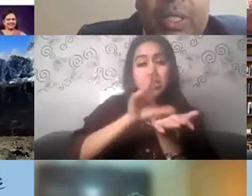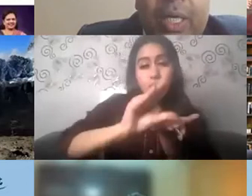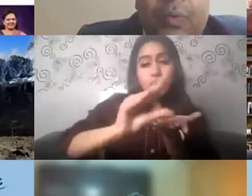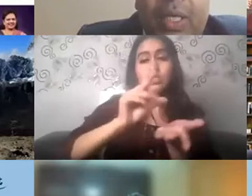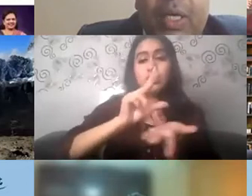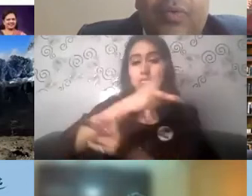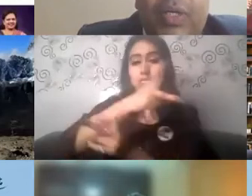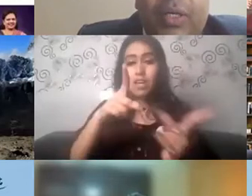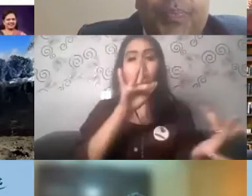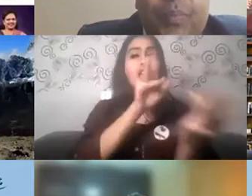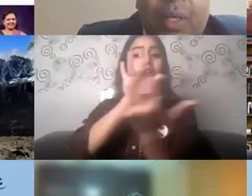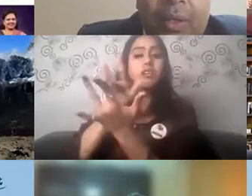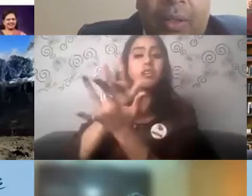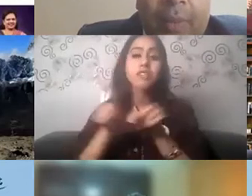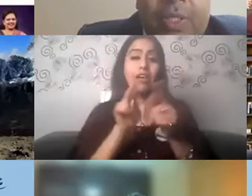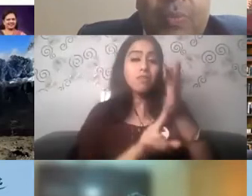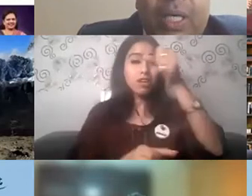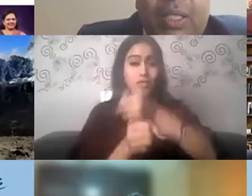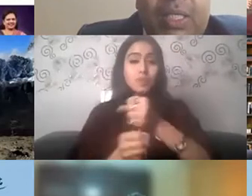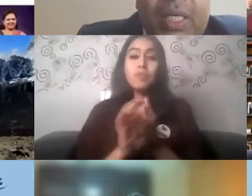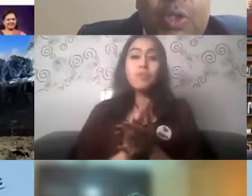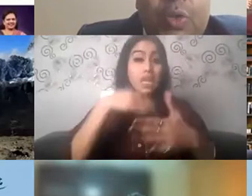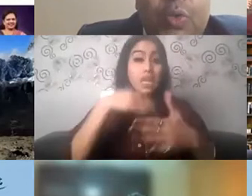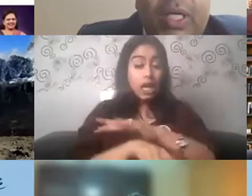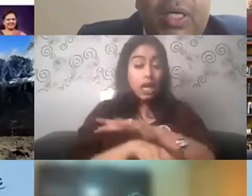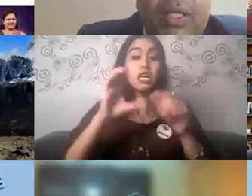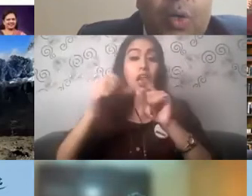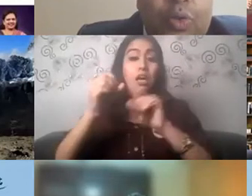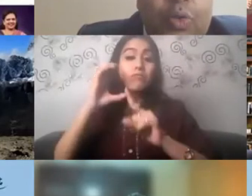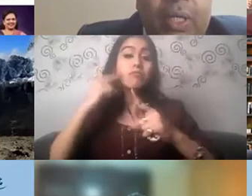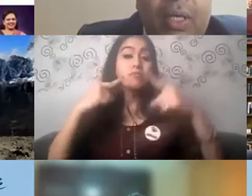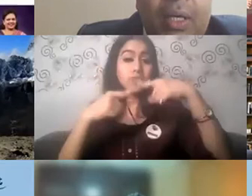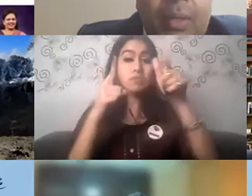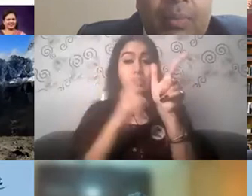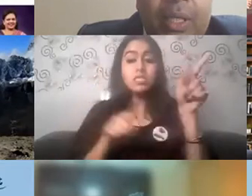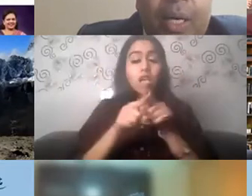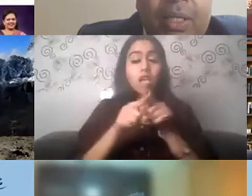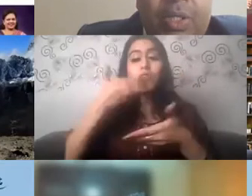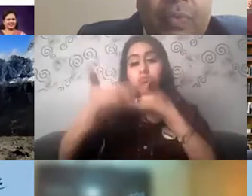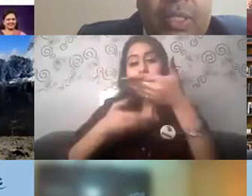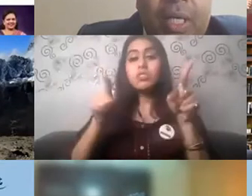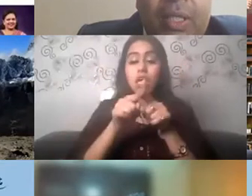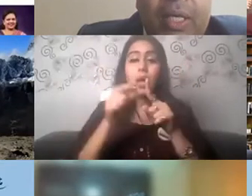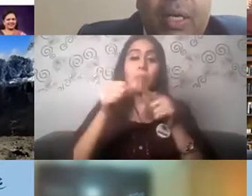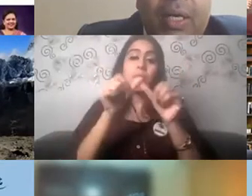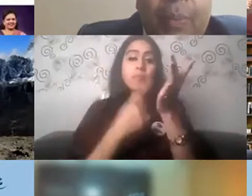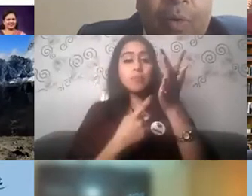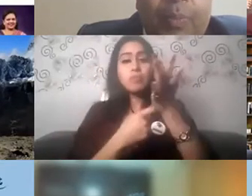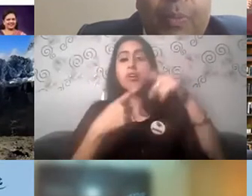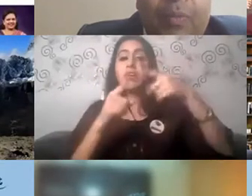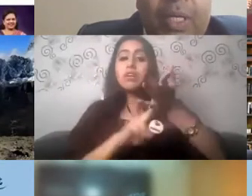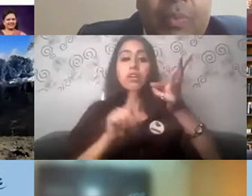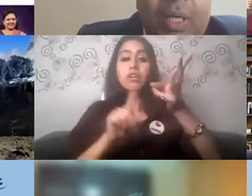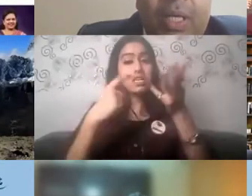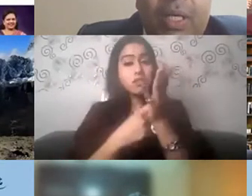this network, and now we are capacity building these NGOs so that they also can come in partnership with Sarthak and empower